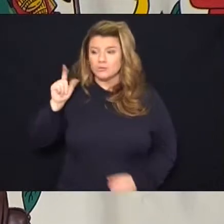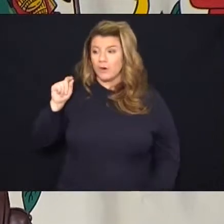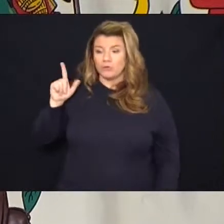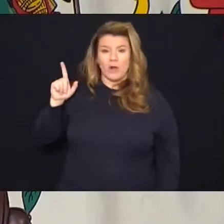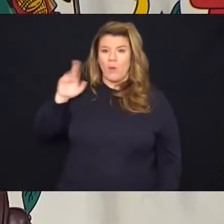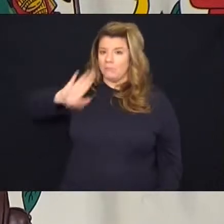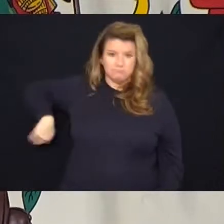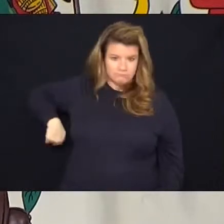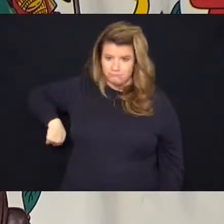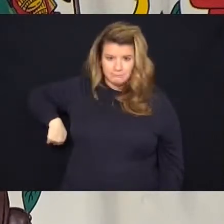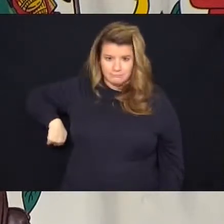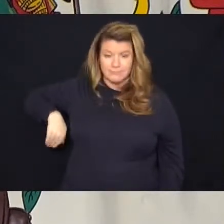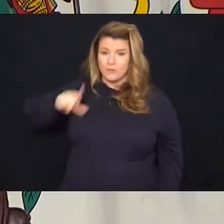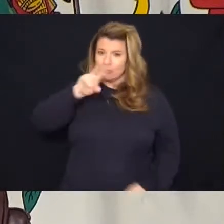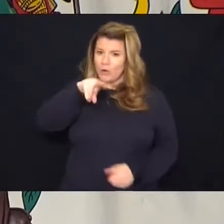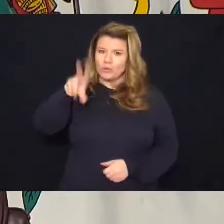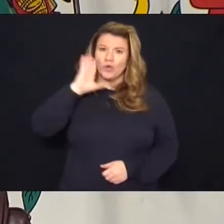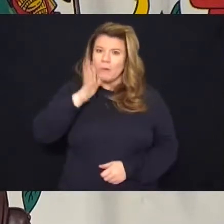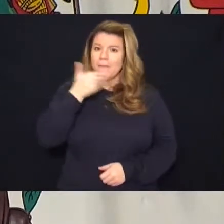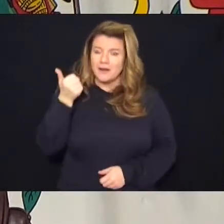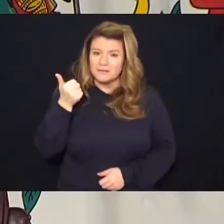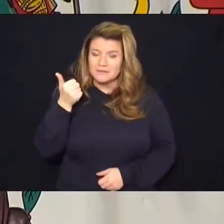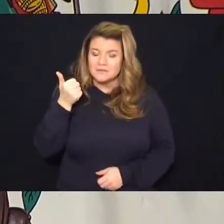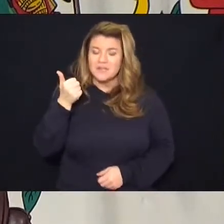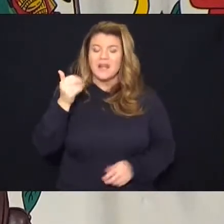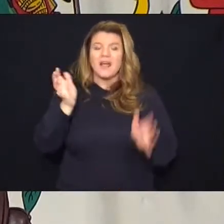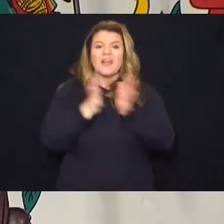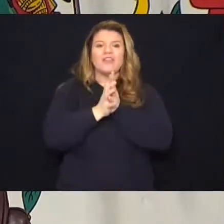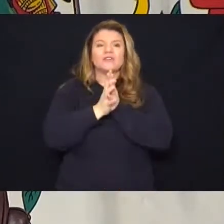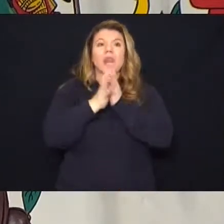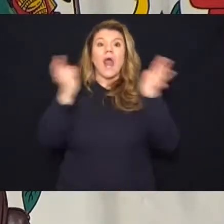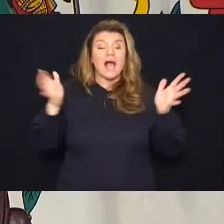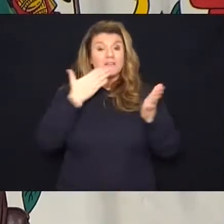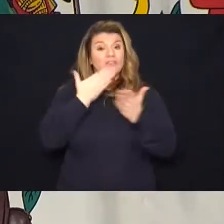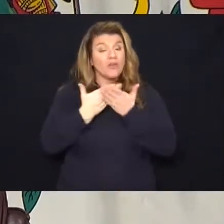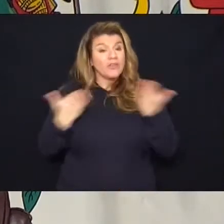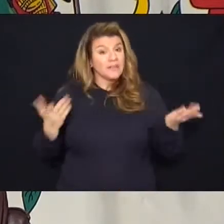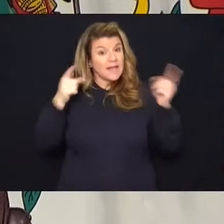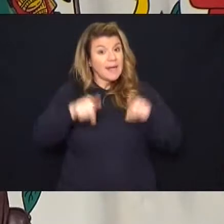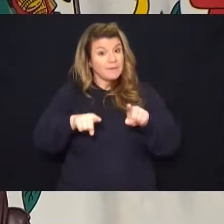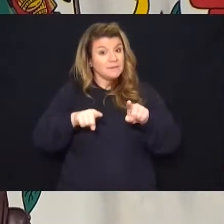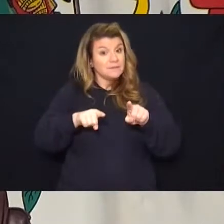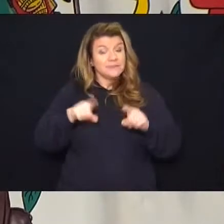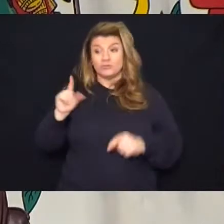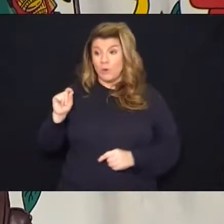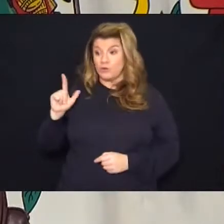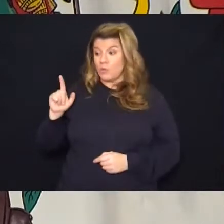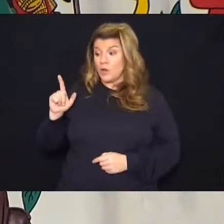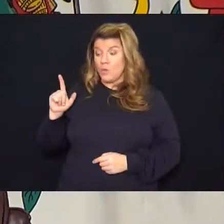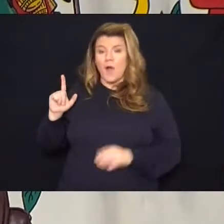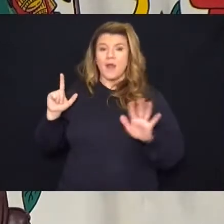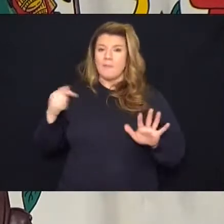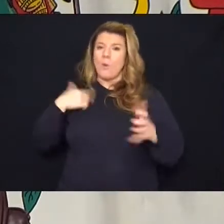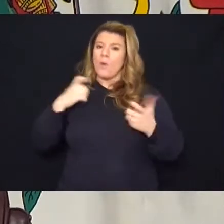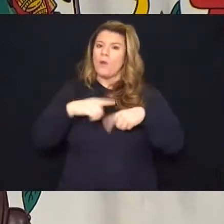2021 in every way. There's lots and lots of good happening in 2021, but we're just going to make it better, and we're